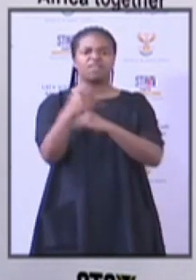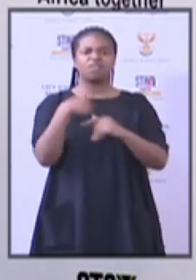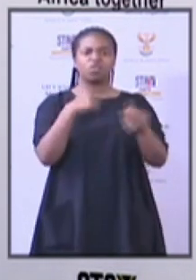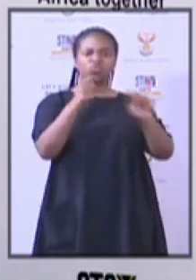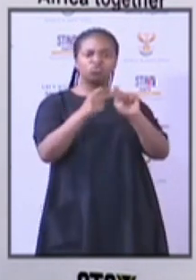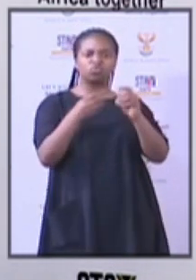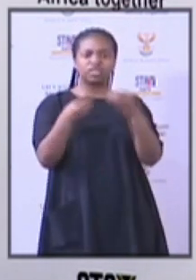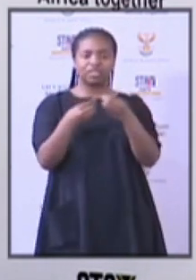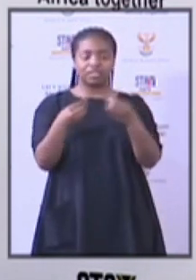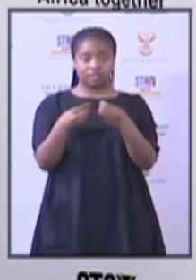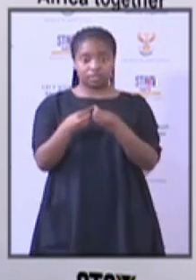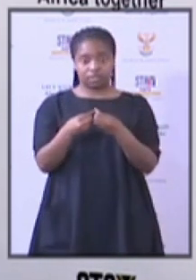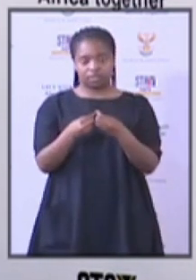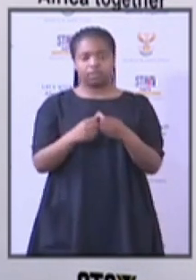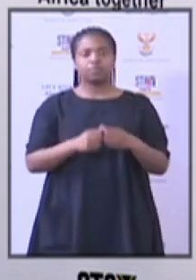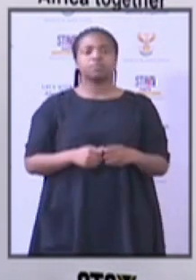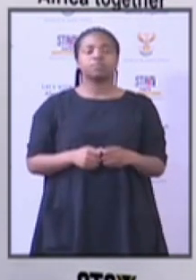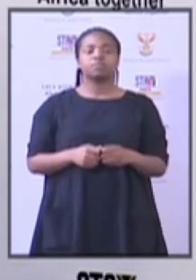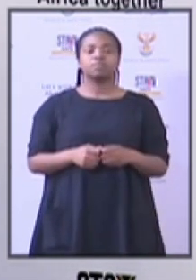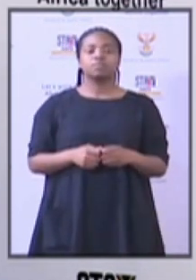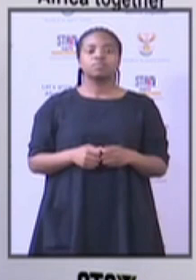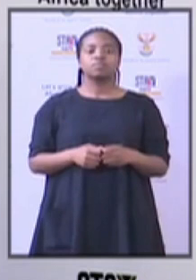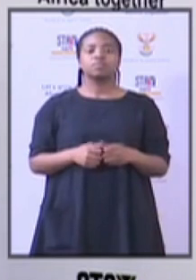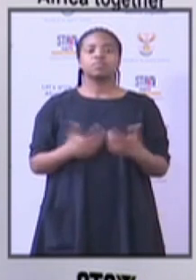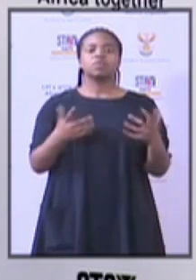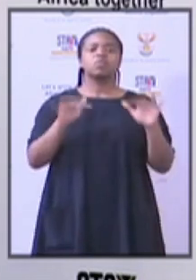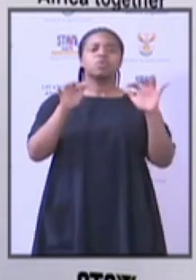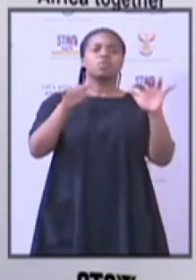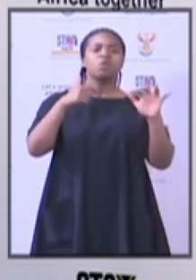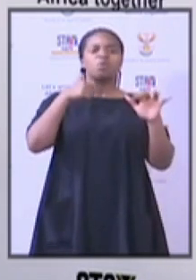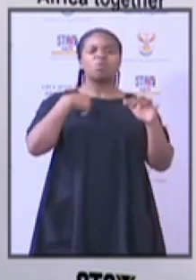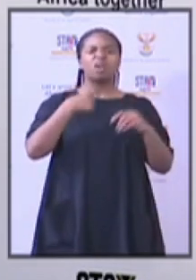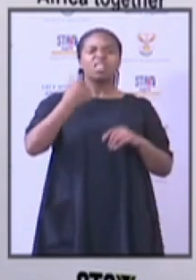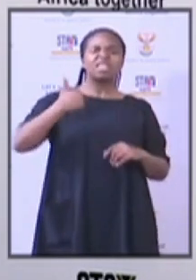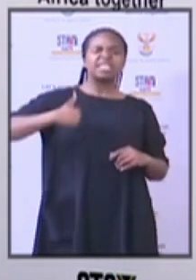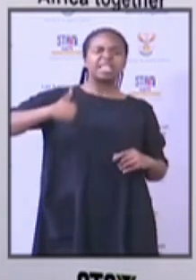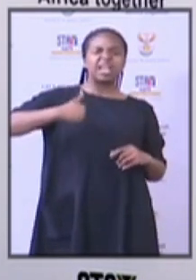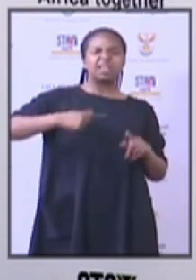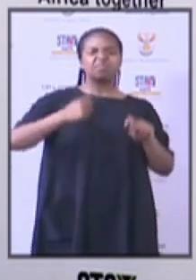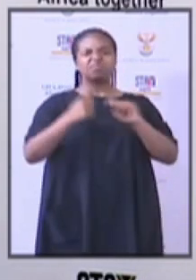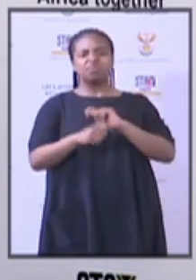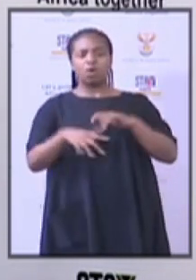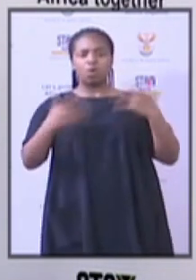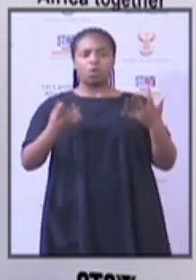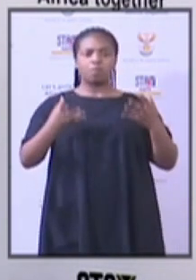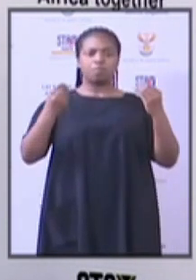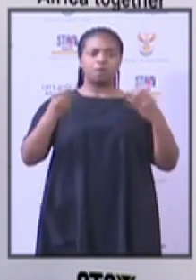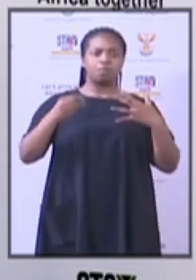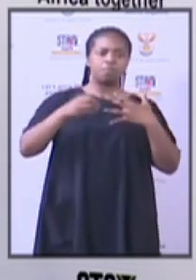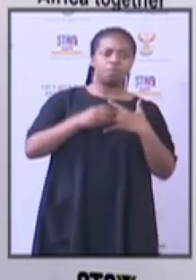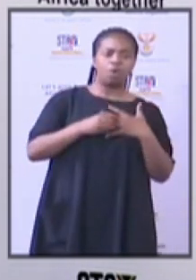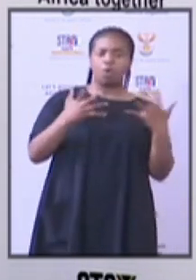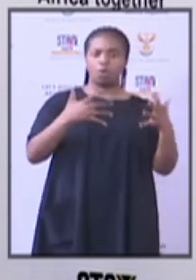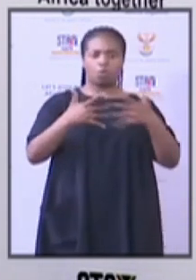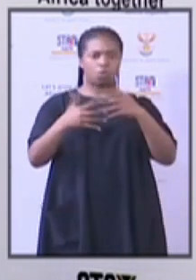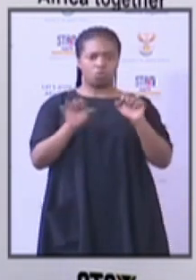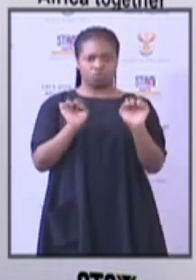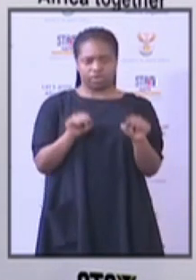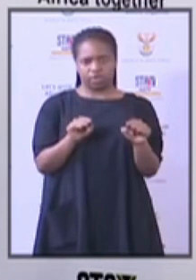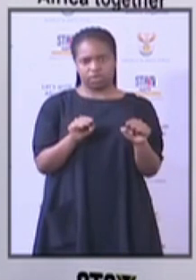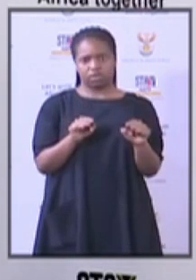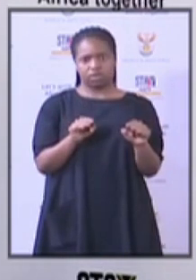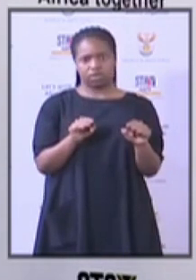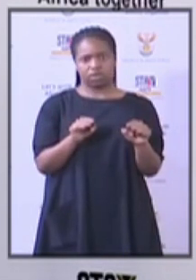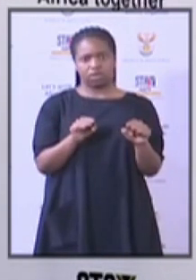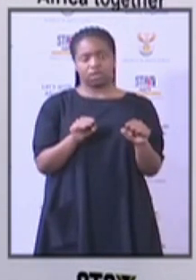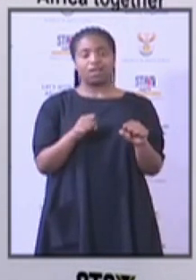particulars. So ke bolela ka ba le ba yang go fetola maina le difane le tšatši la matswalo go ya ka maitemogelo a rena go tla